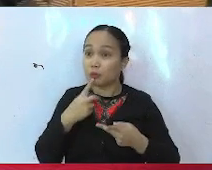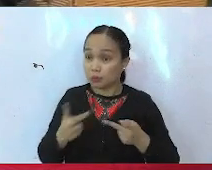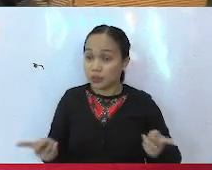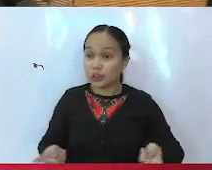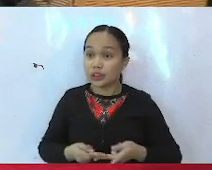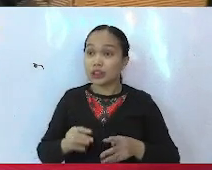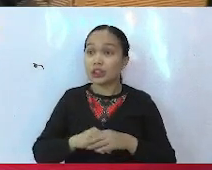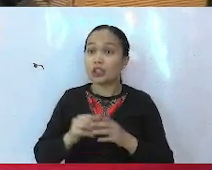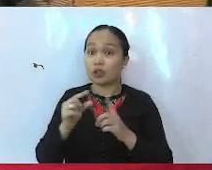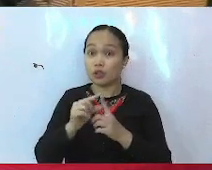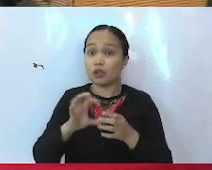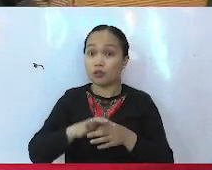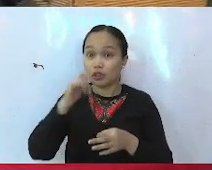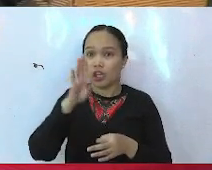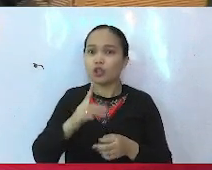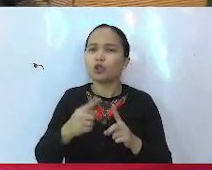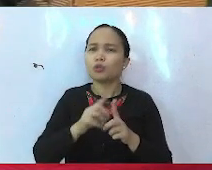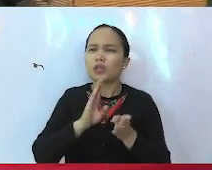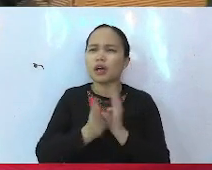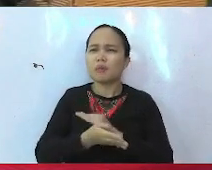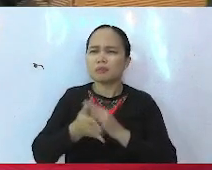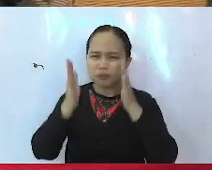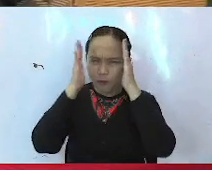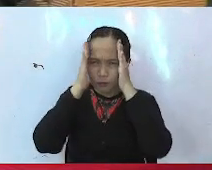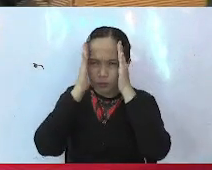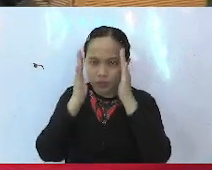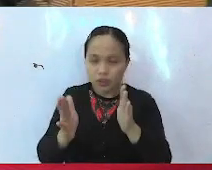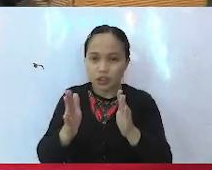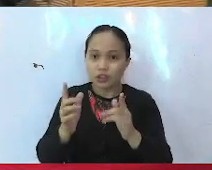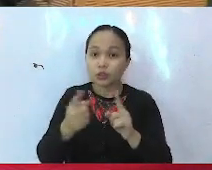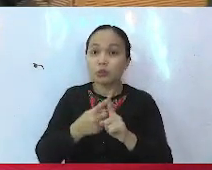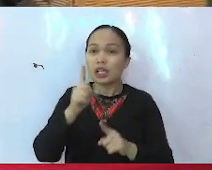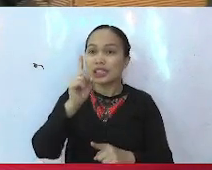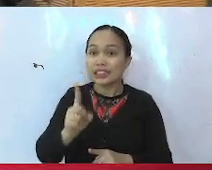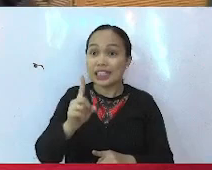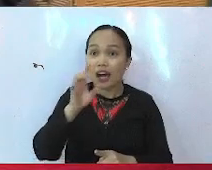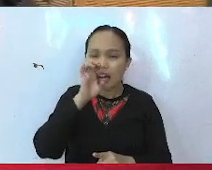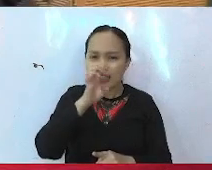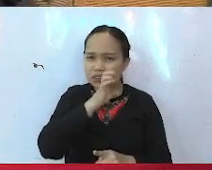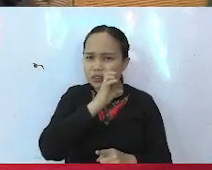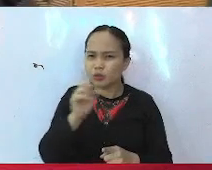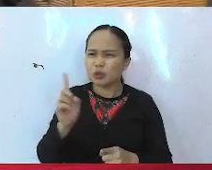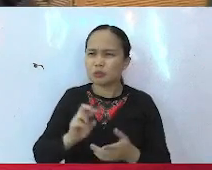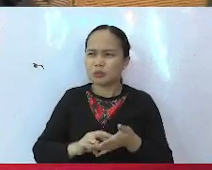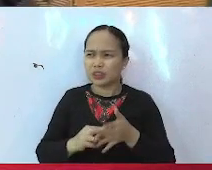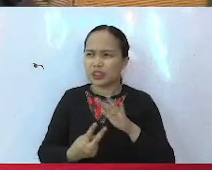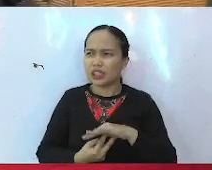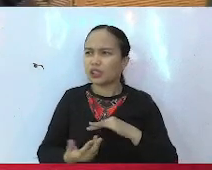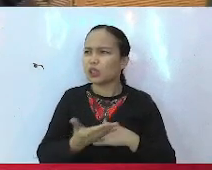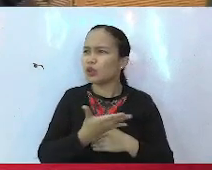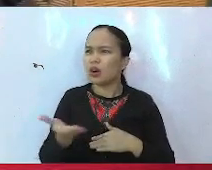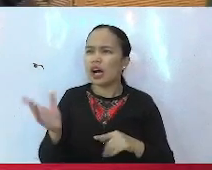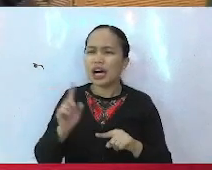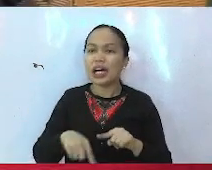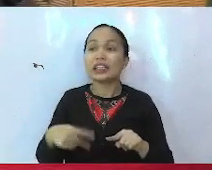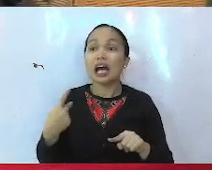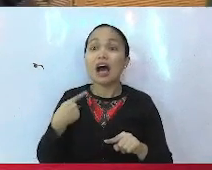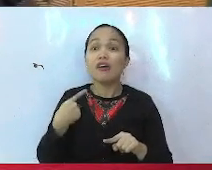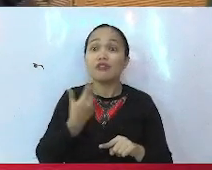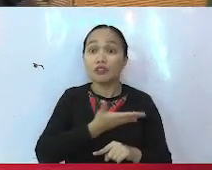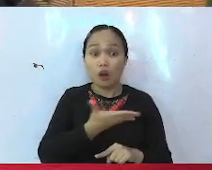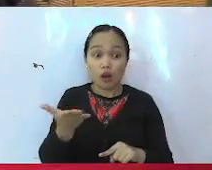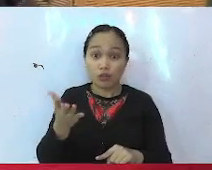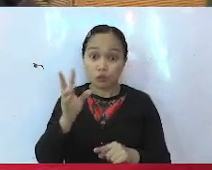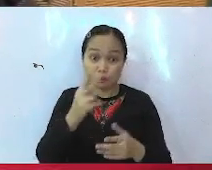to be single-eyed. To be single-eyed. Yeah. Number one, you can't have your eye on